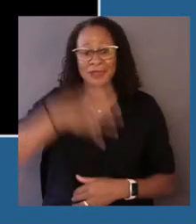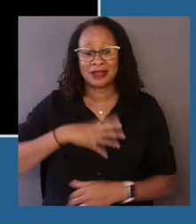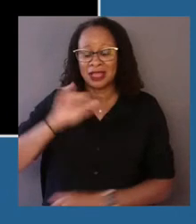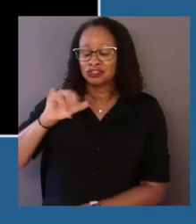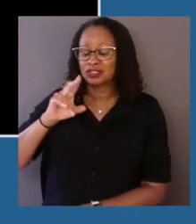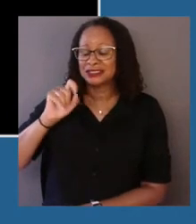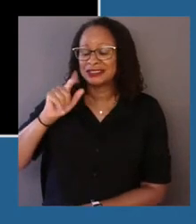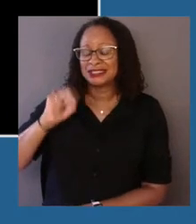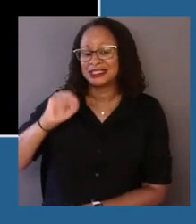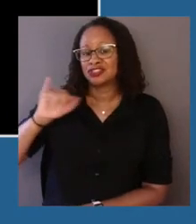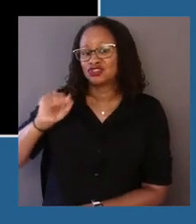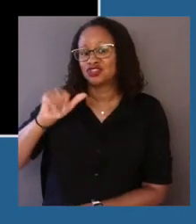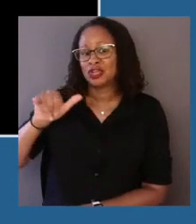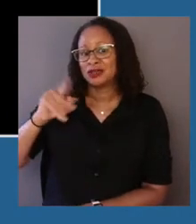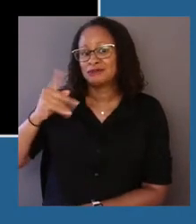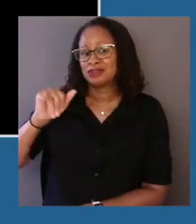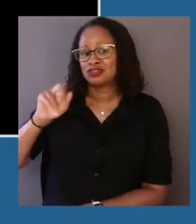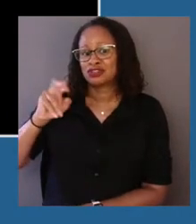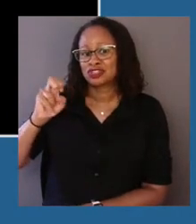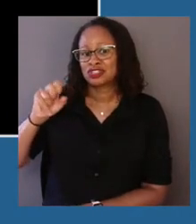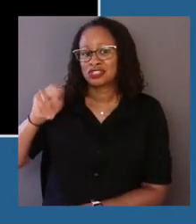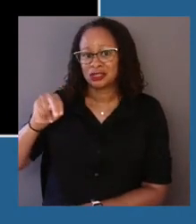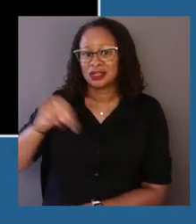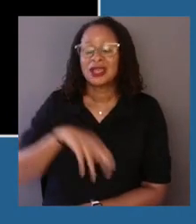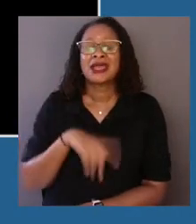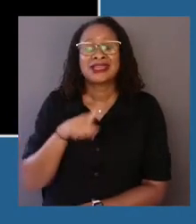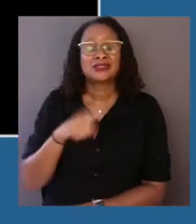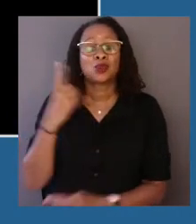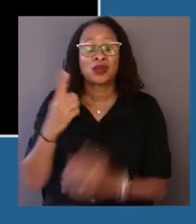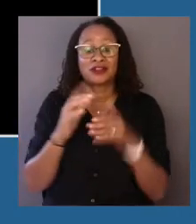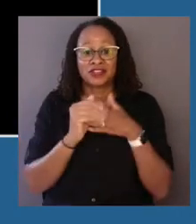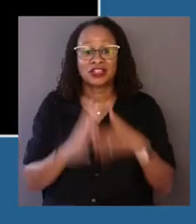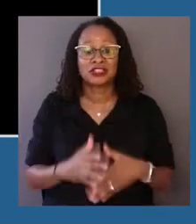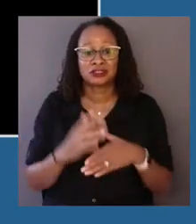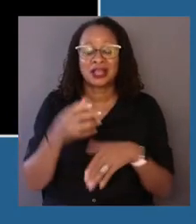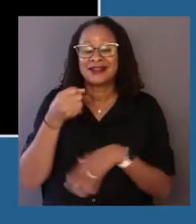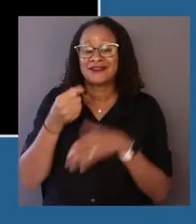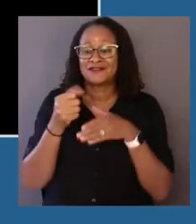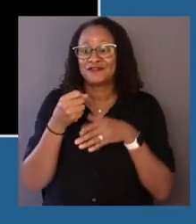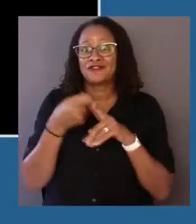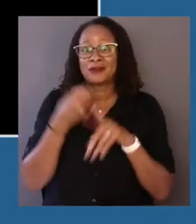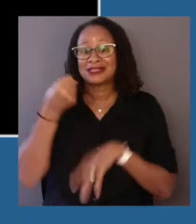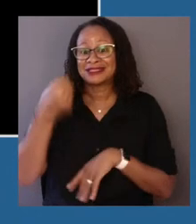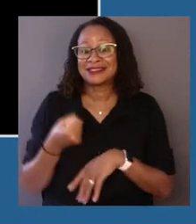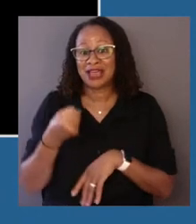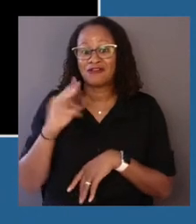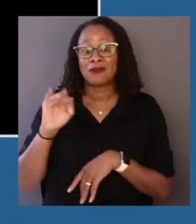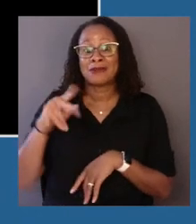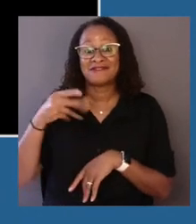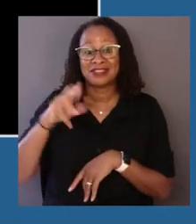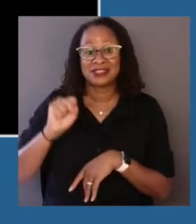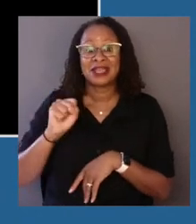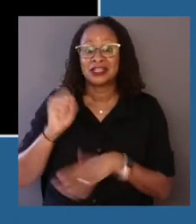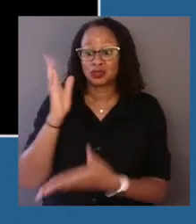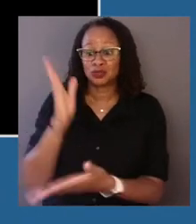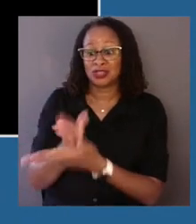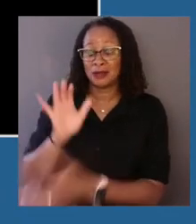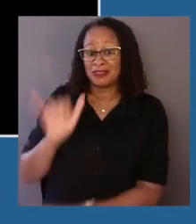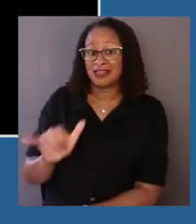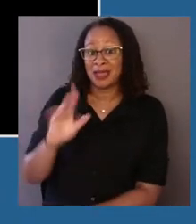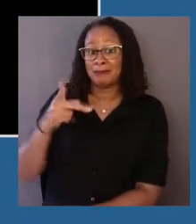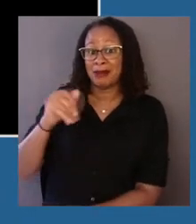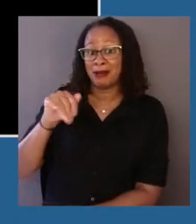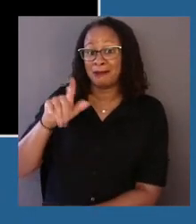one of the leaders of the struggle in South Memphis to keep a new pipeline, the Byhalia pipeline, out of that